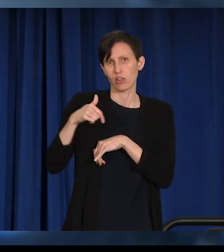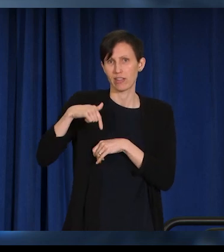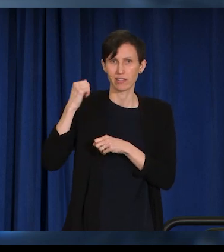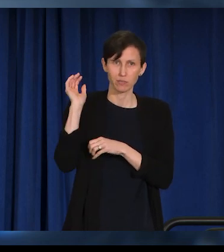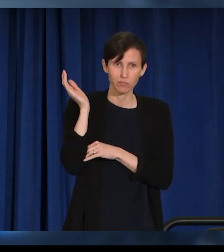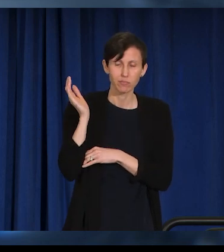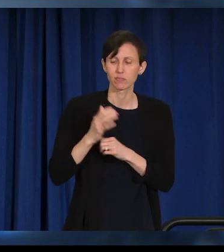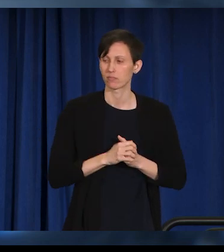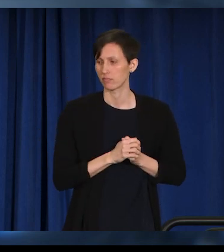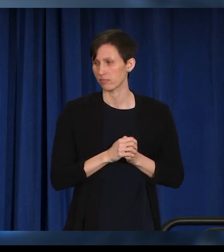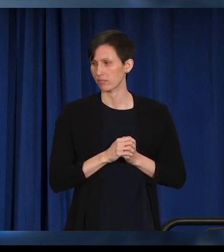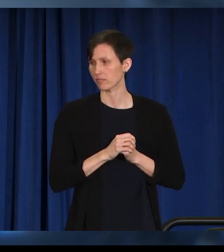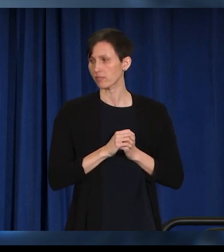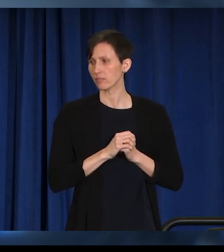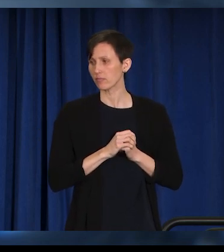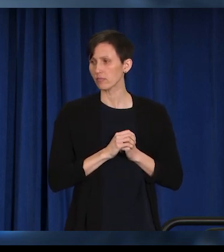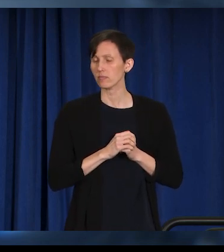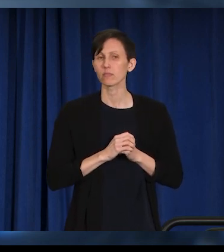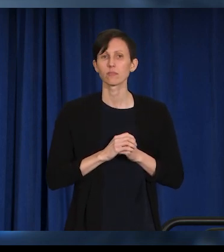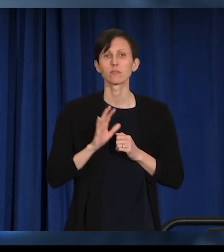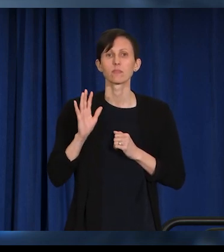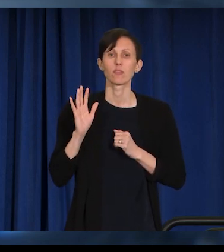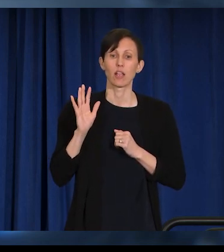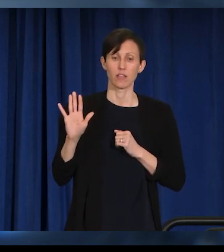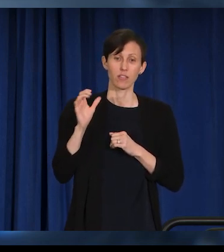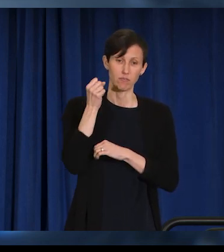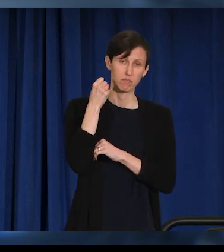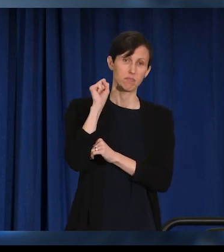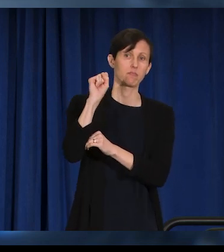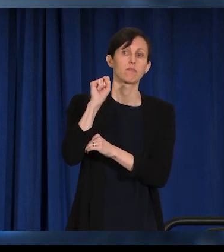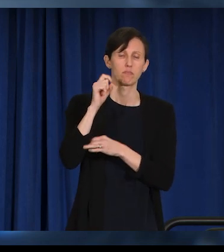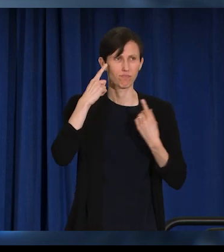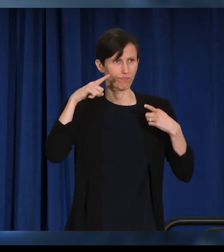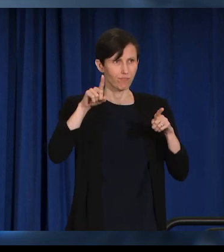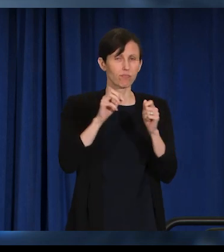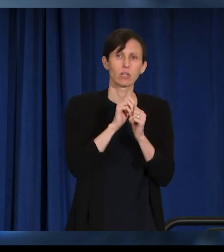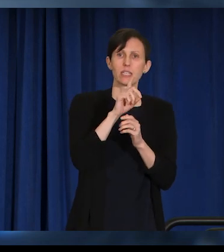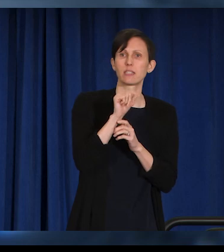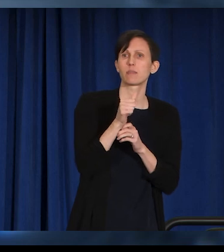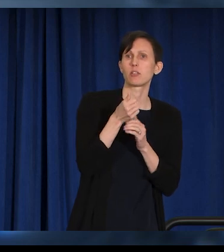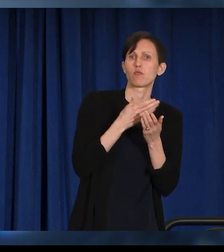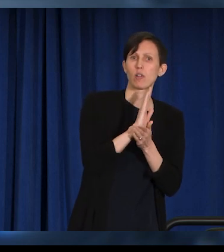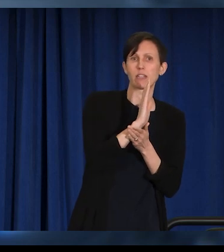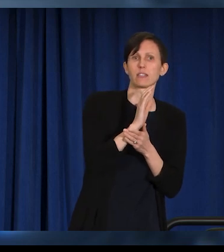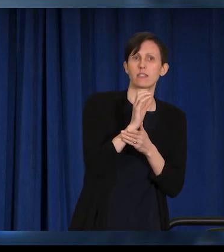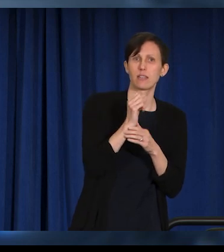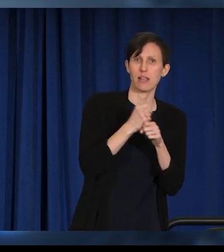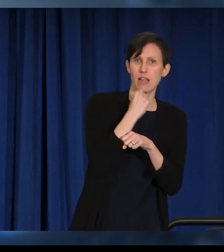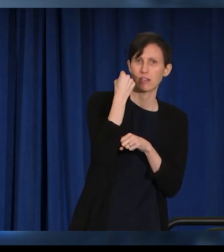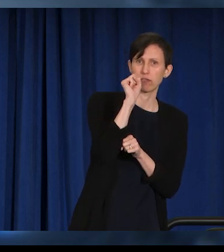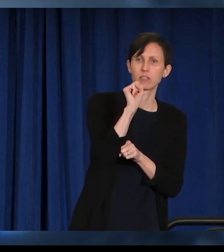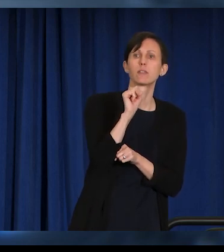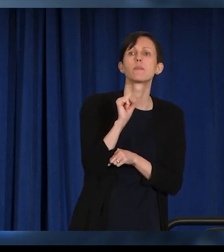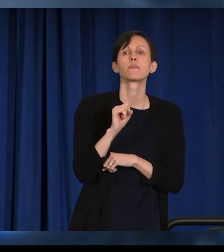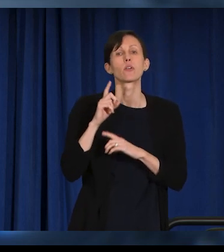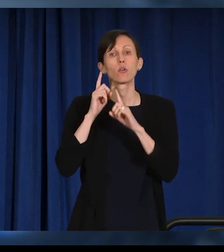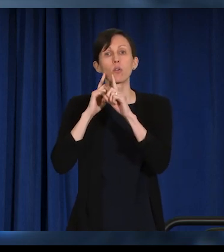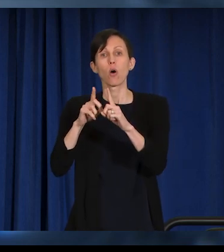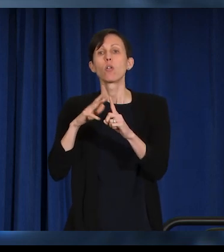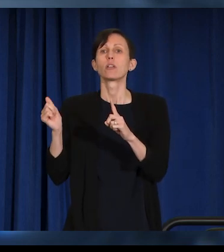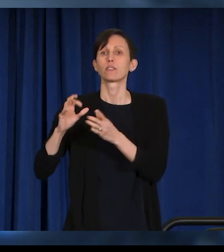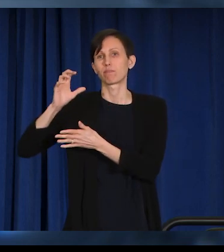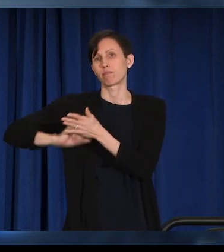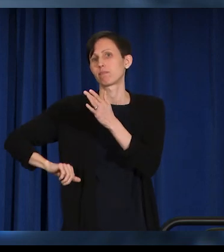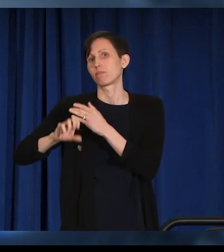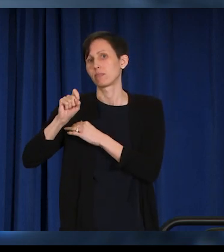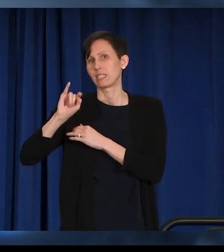presentation. The movement is politically aligned with the disability rights activism and is dedicated to eliminating the stigma historically